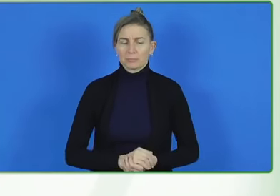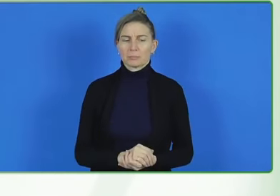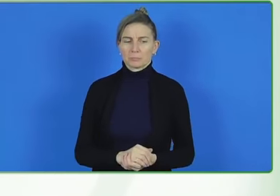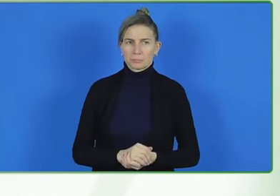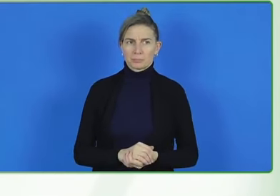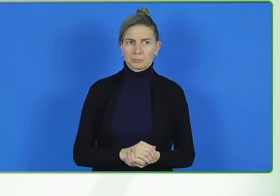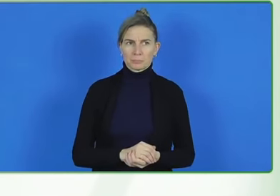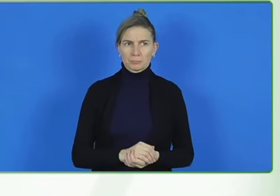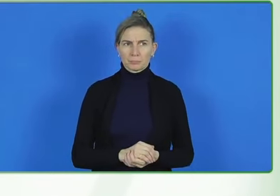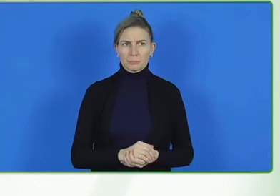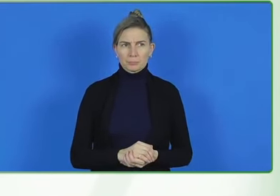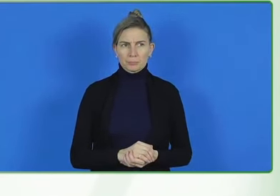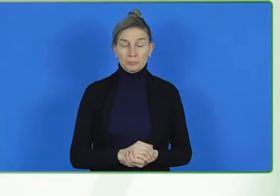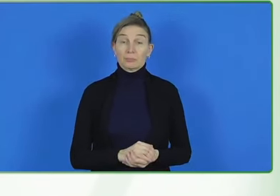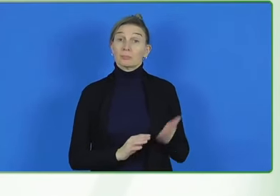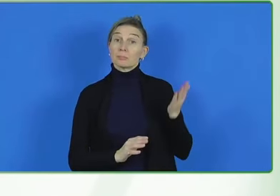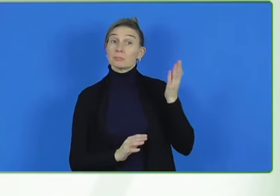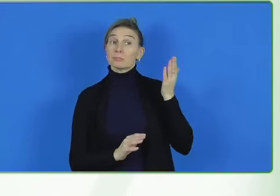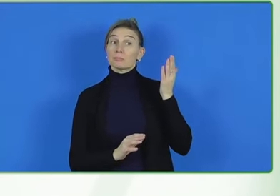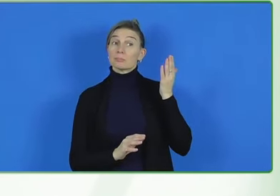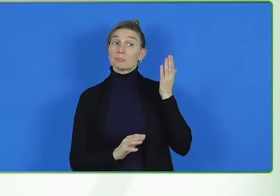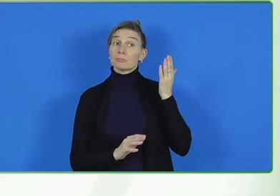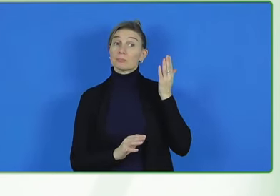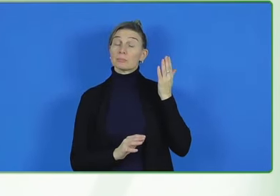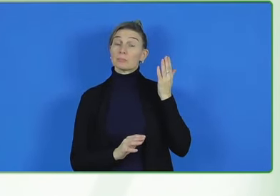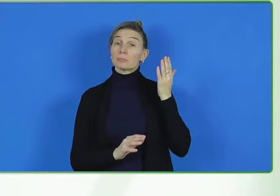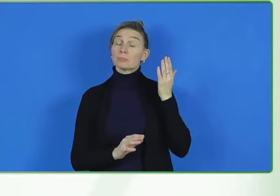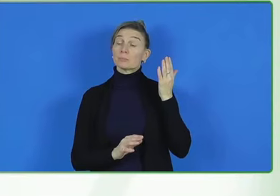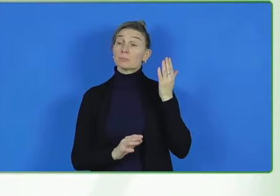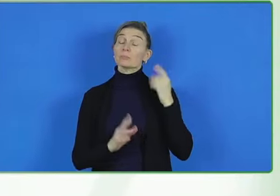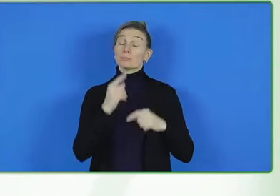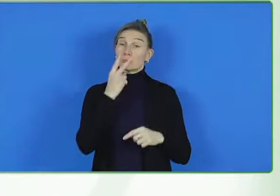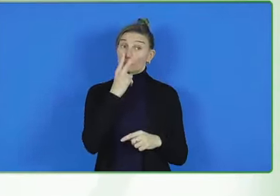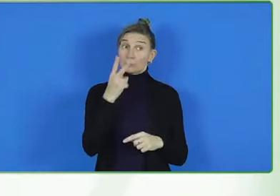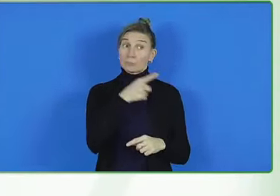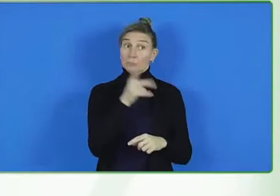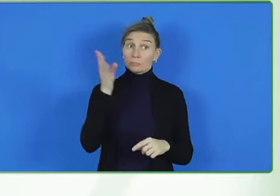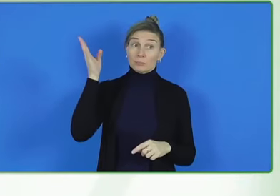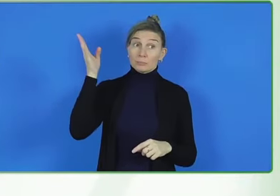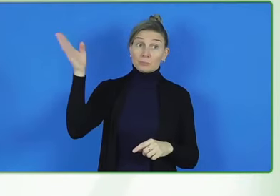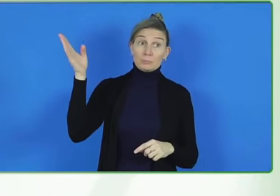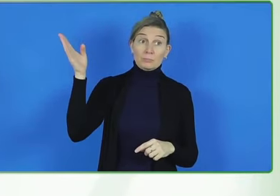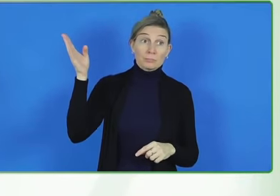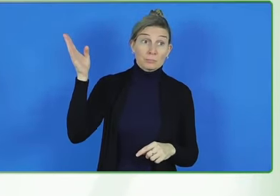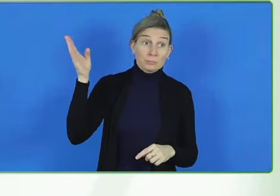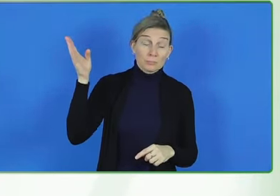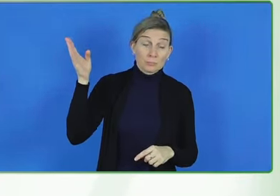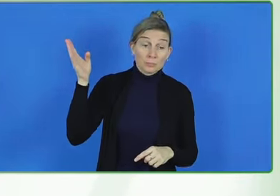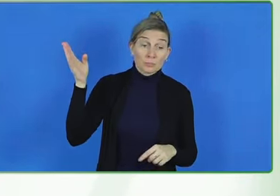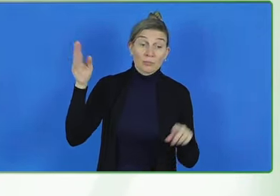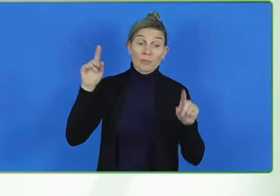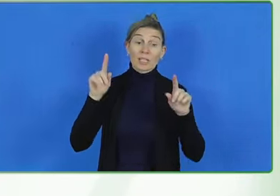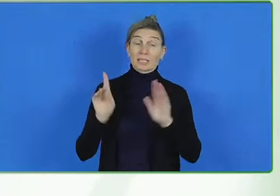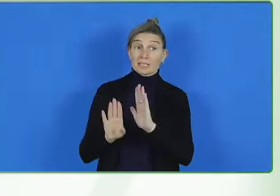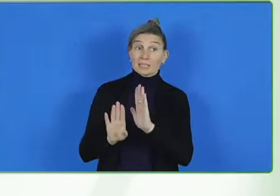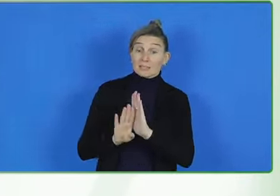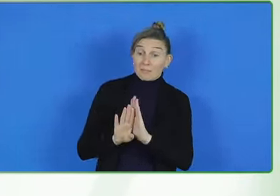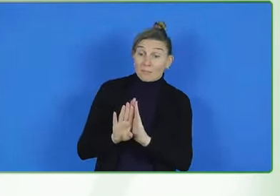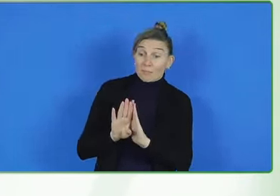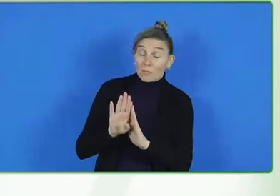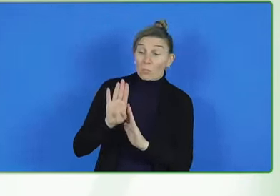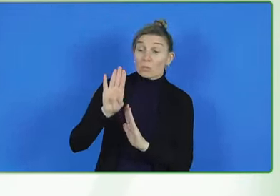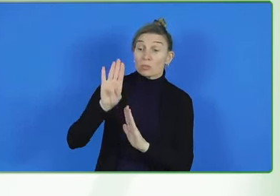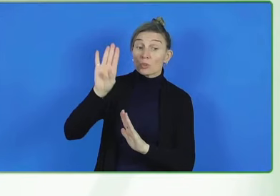And this is the development process. We started in the year 2020, and we adopted the terms of